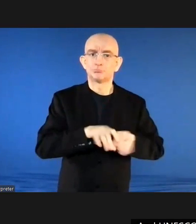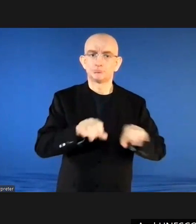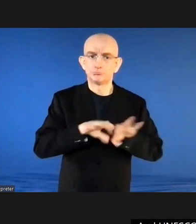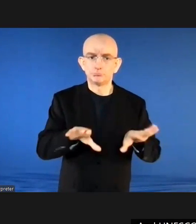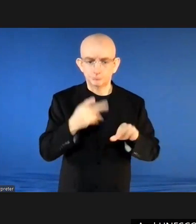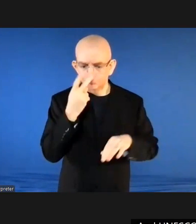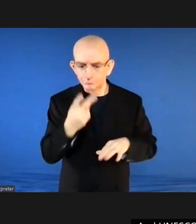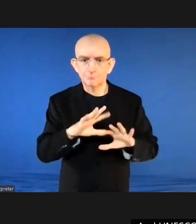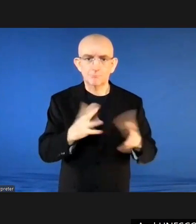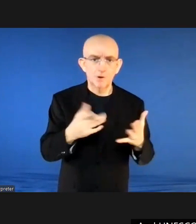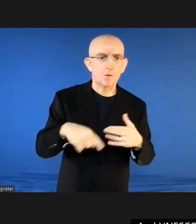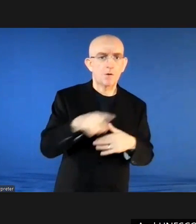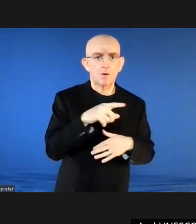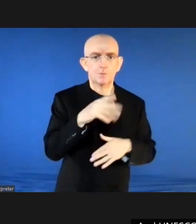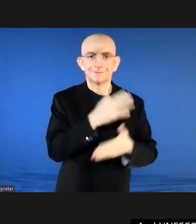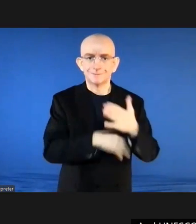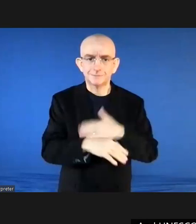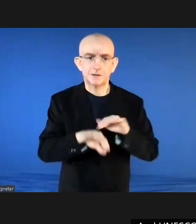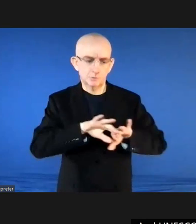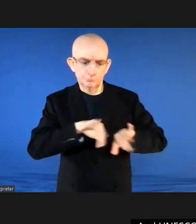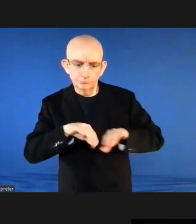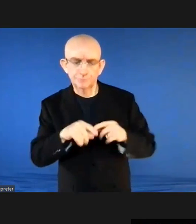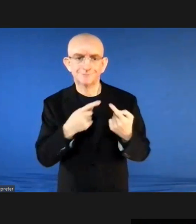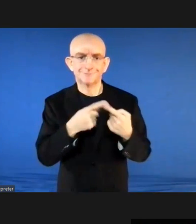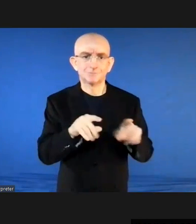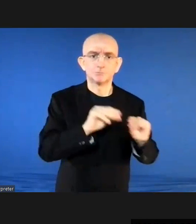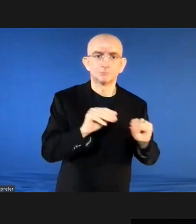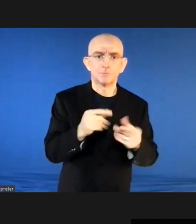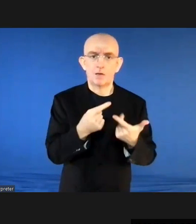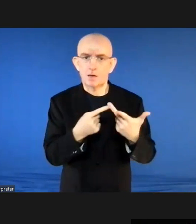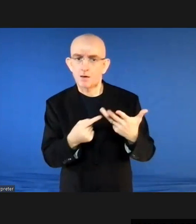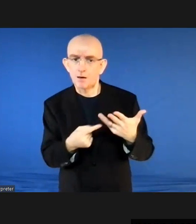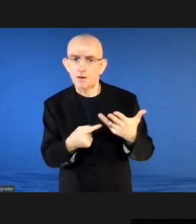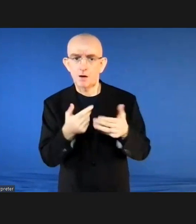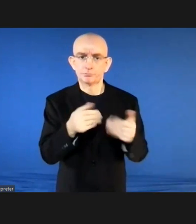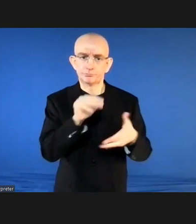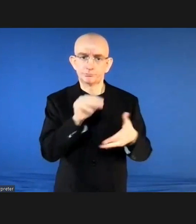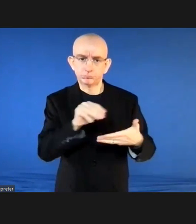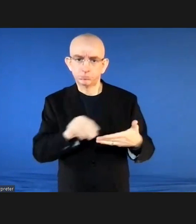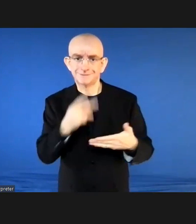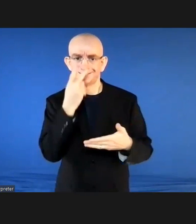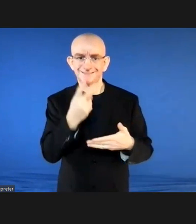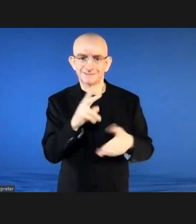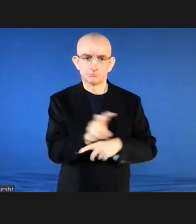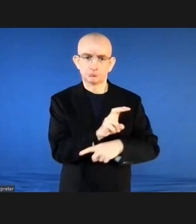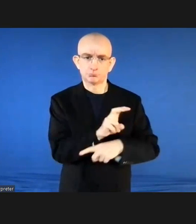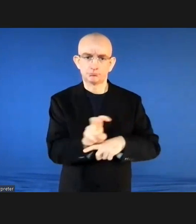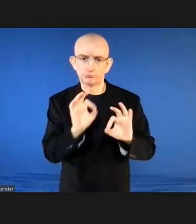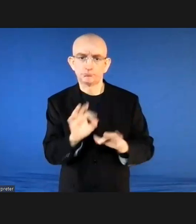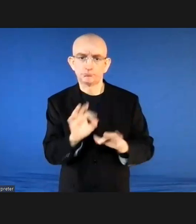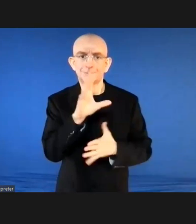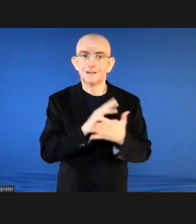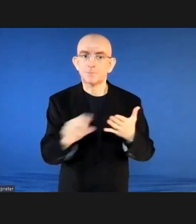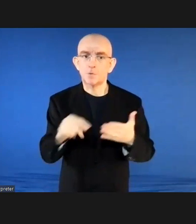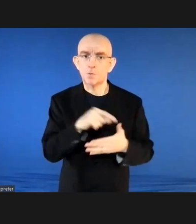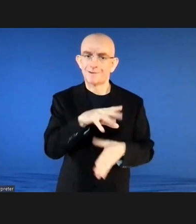on inclusive education for the first time. So these, there's a long way to go, obviously, but these are some examples and